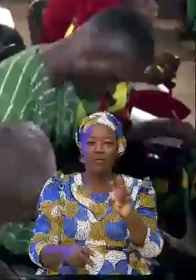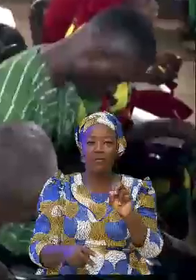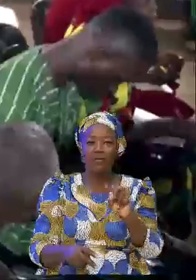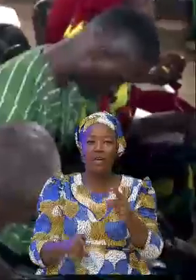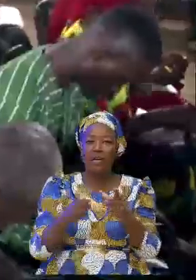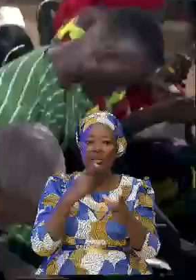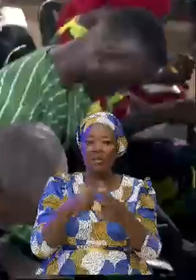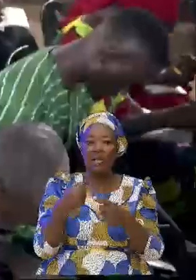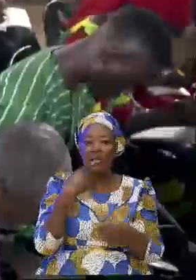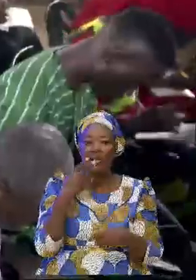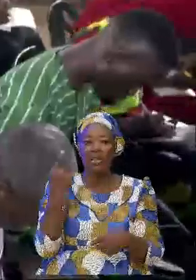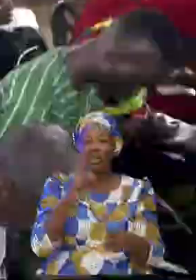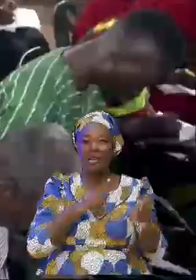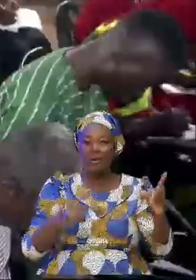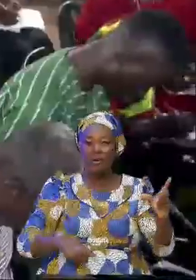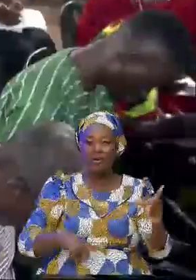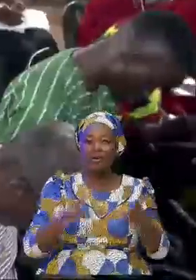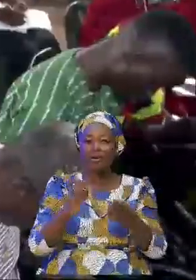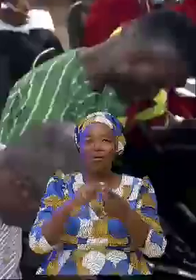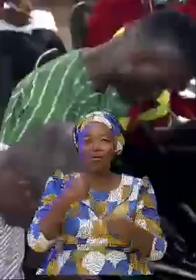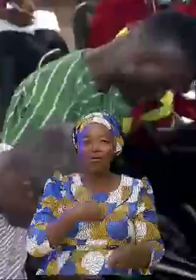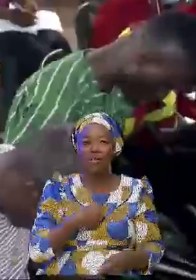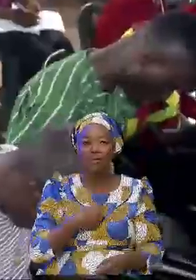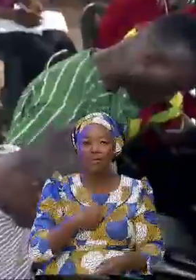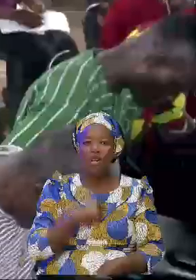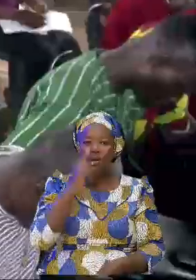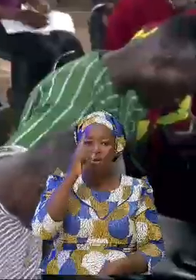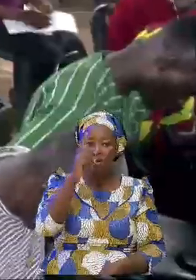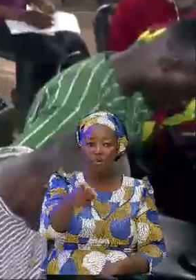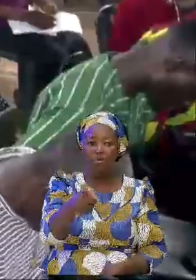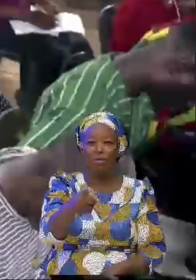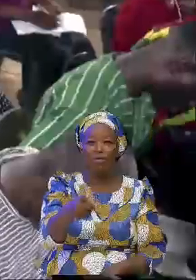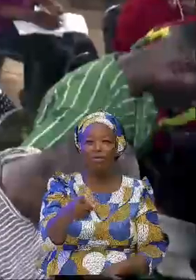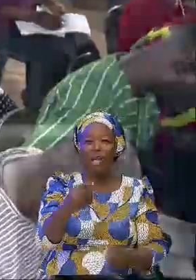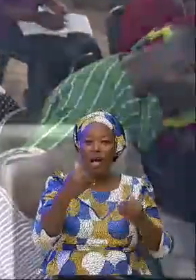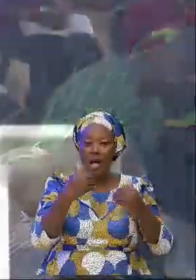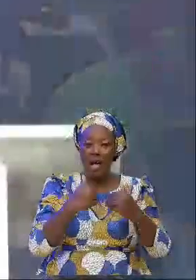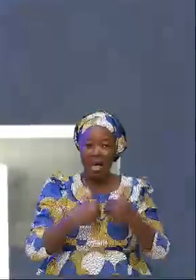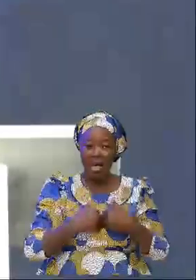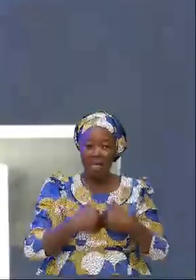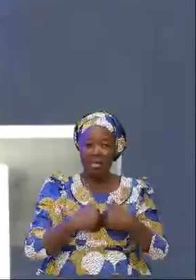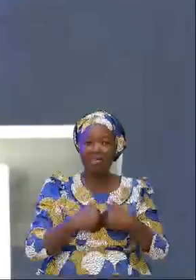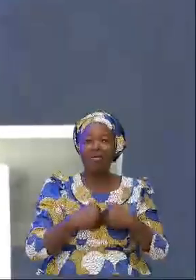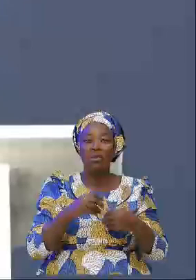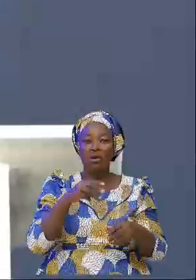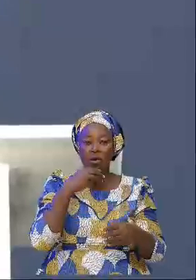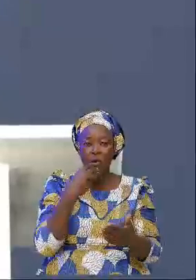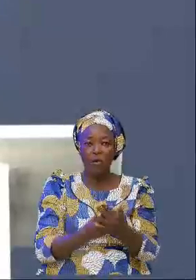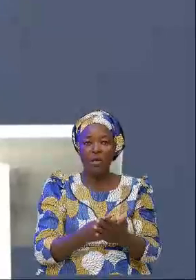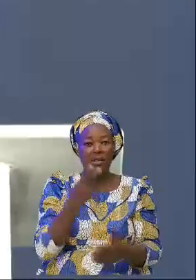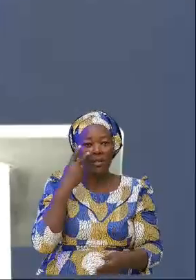12. In verse 12, then said the Lord unto me,